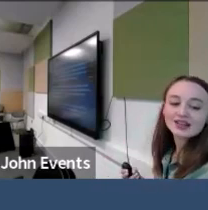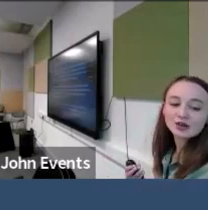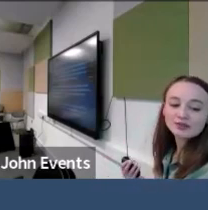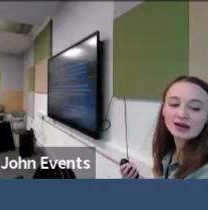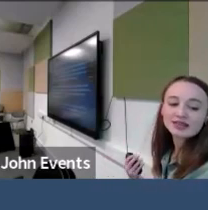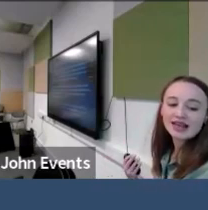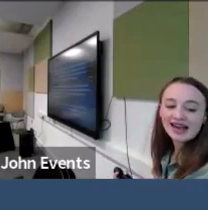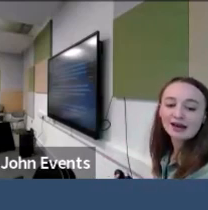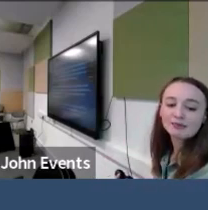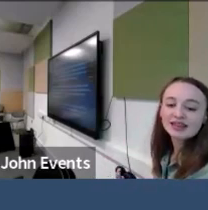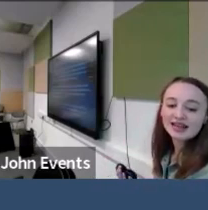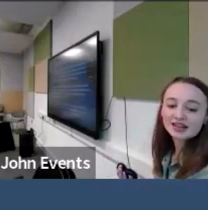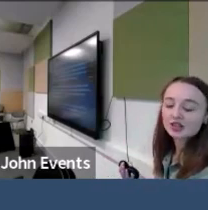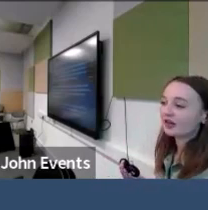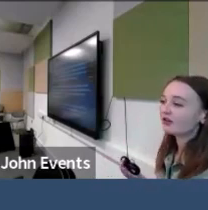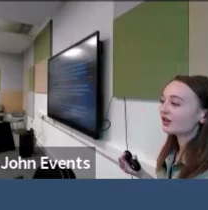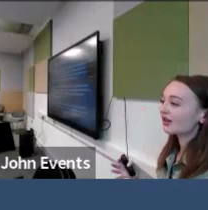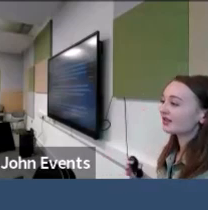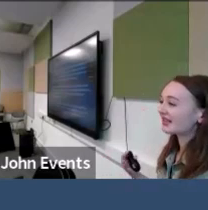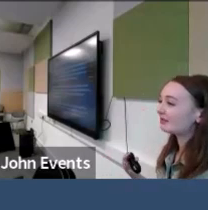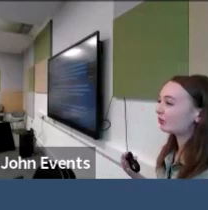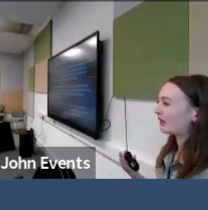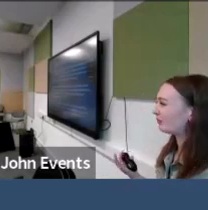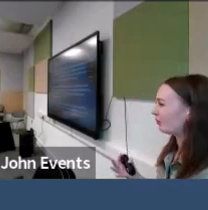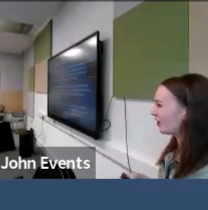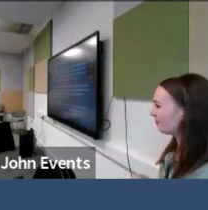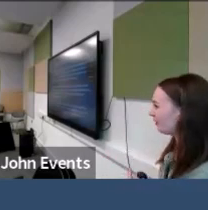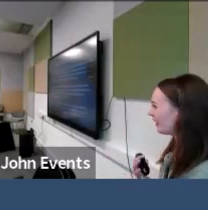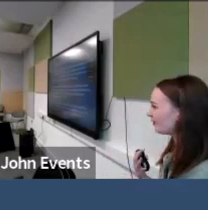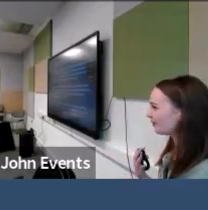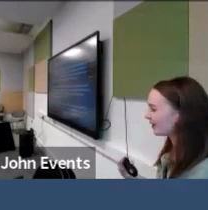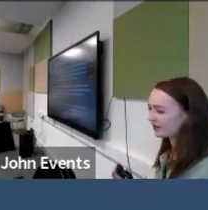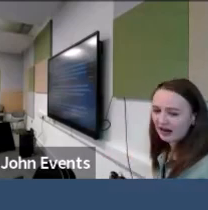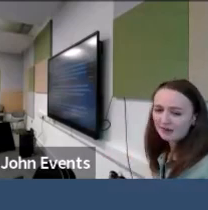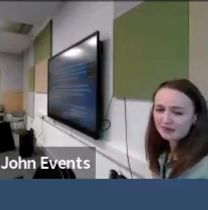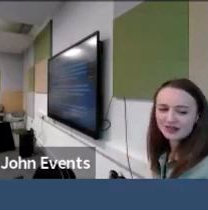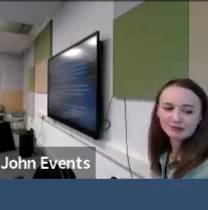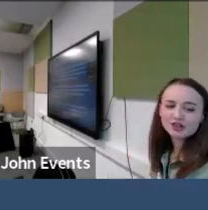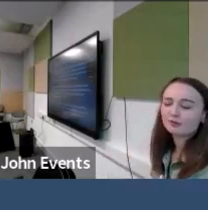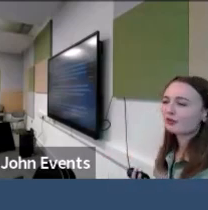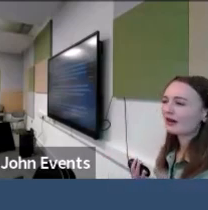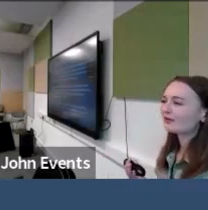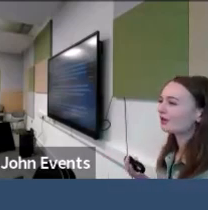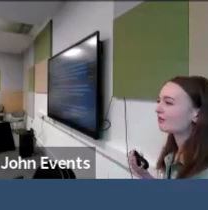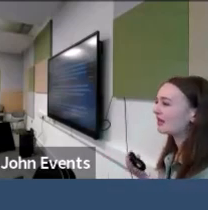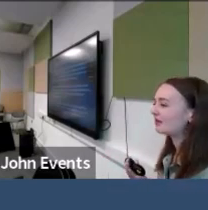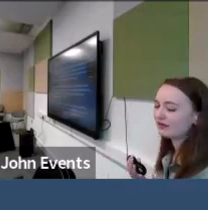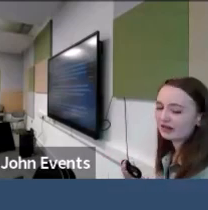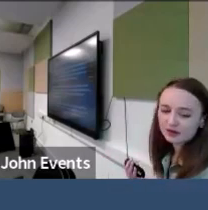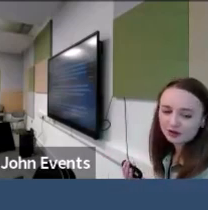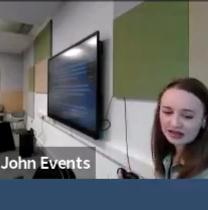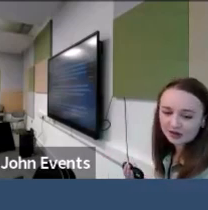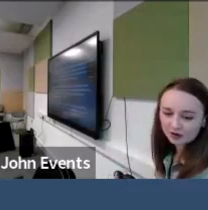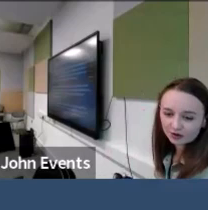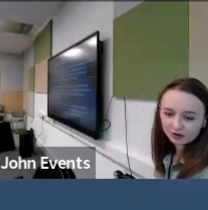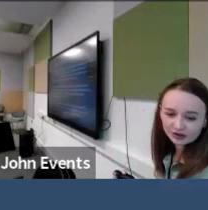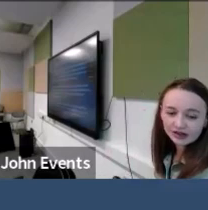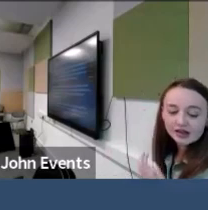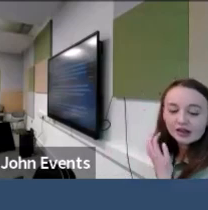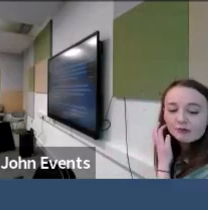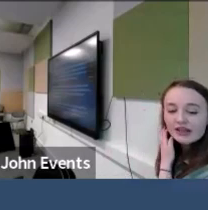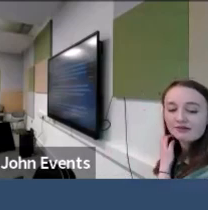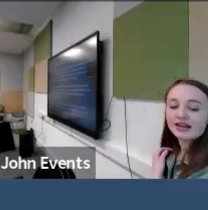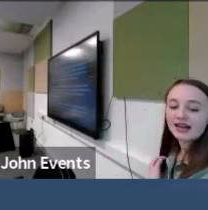And yeah, sometimes there can be this attitude that as disabled people, we should be grateful for the scraps, that we should be grateful that people have even tried at